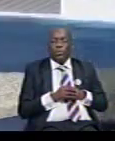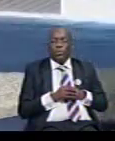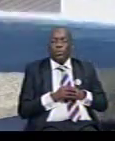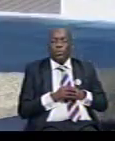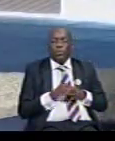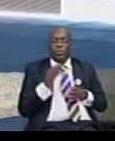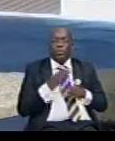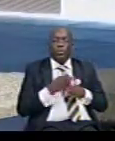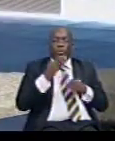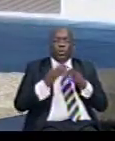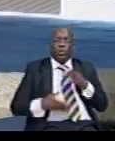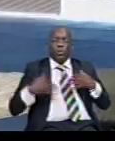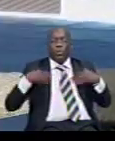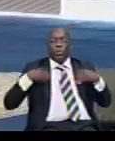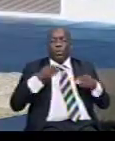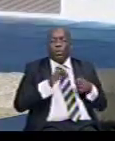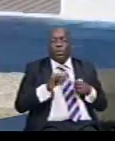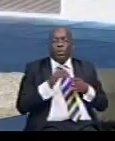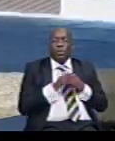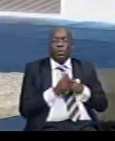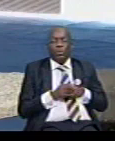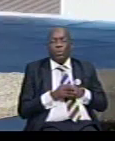Holistic healing.